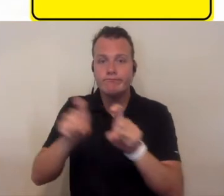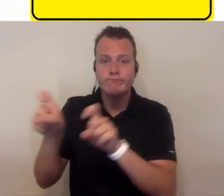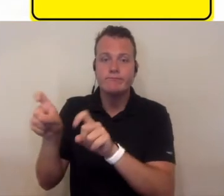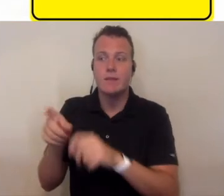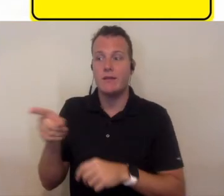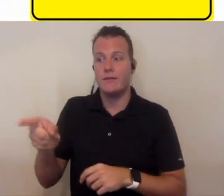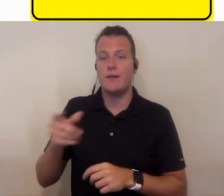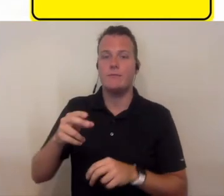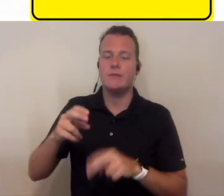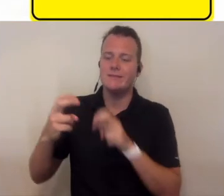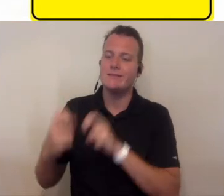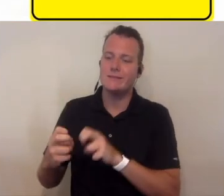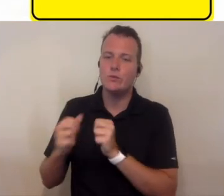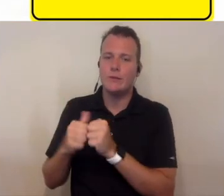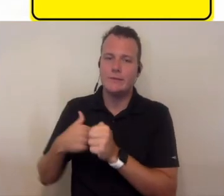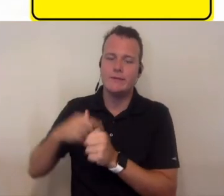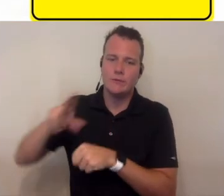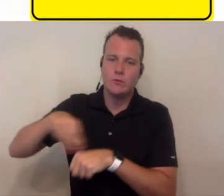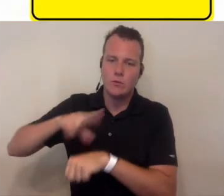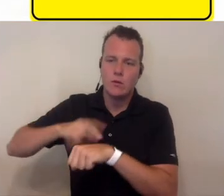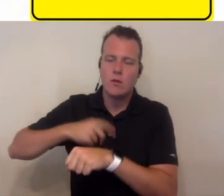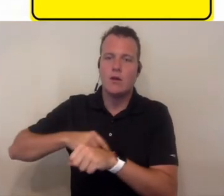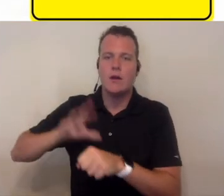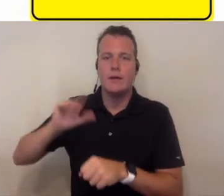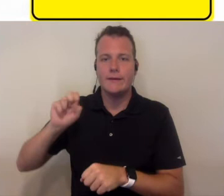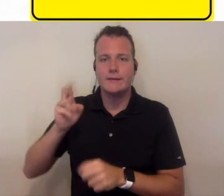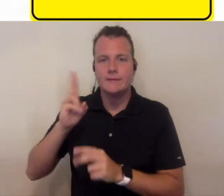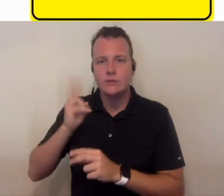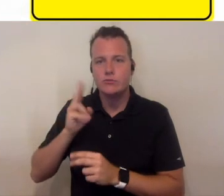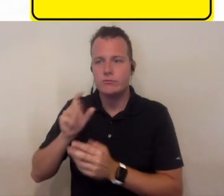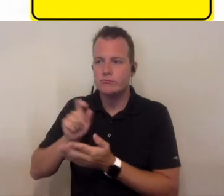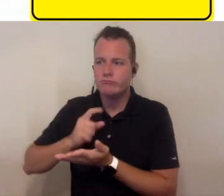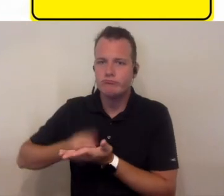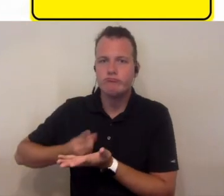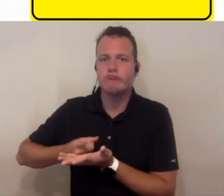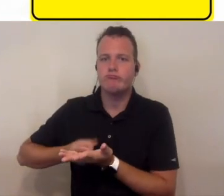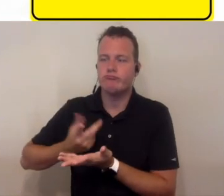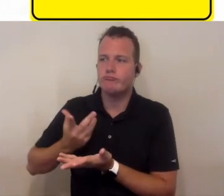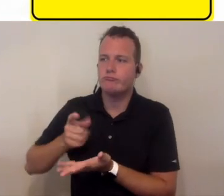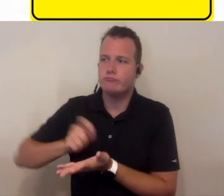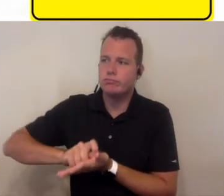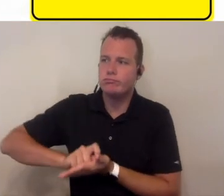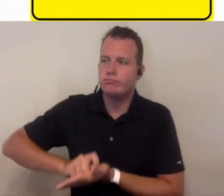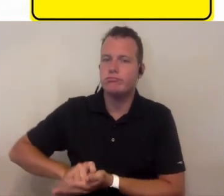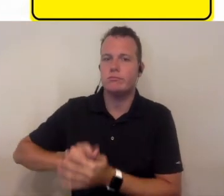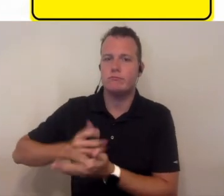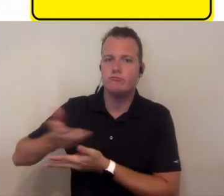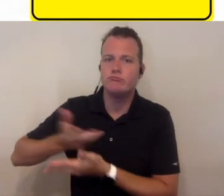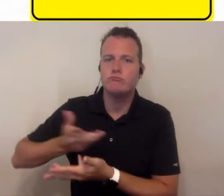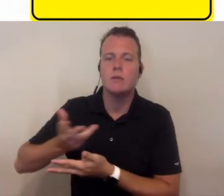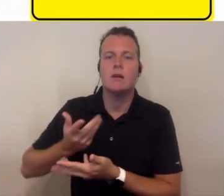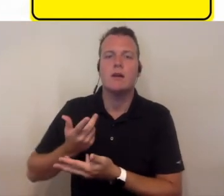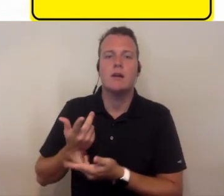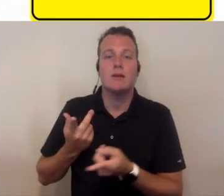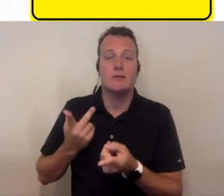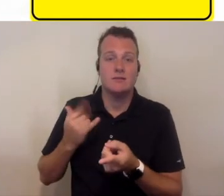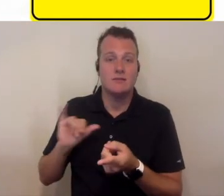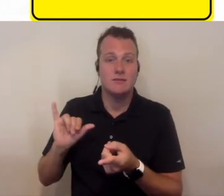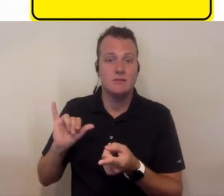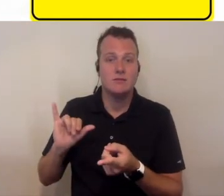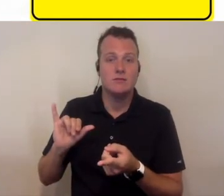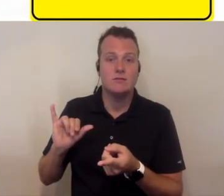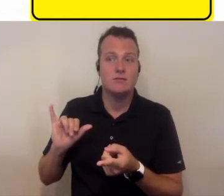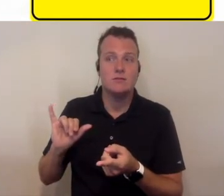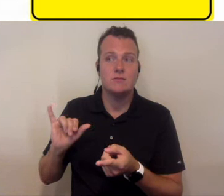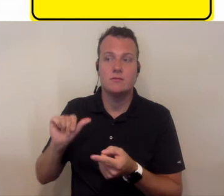before you even see them and start with the testing. They're sitting there in front of you, of course. You're taking the case history. Takes an